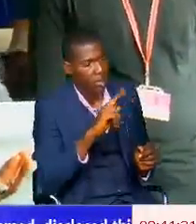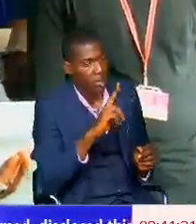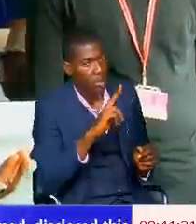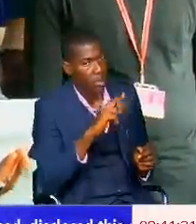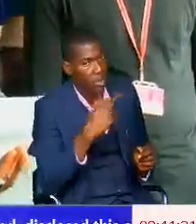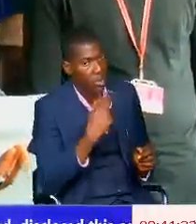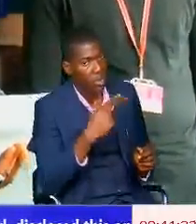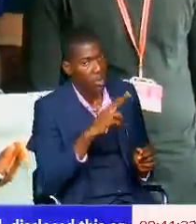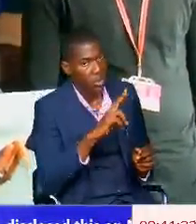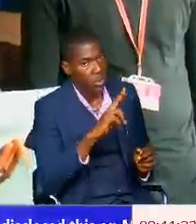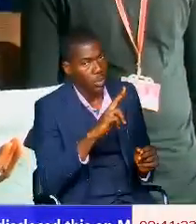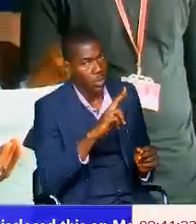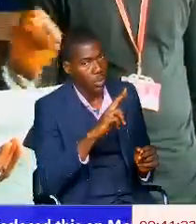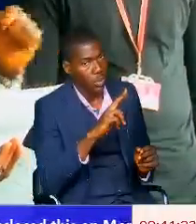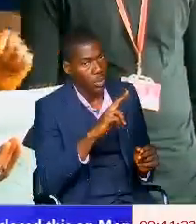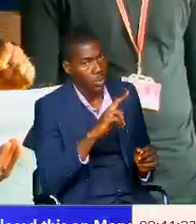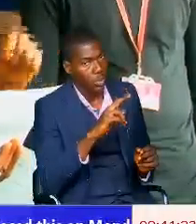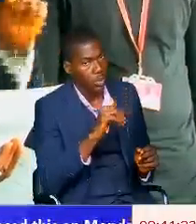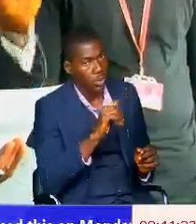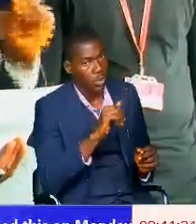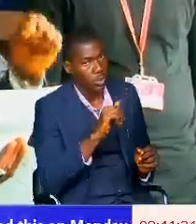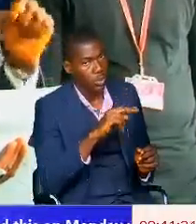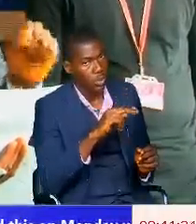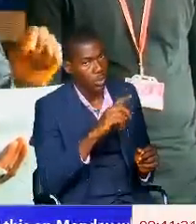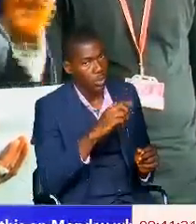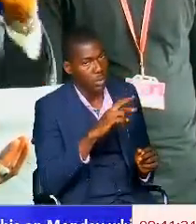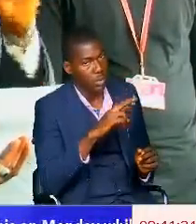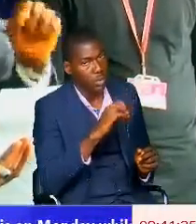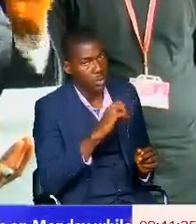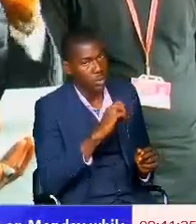Yashim. And house number. And house number